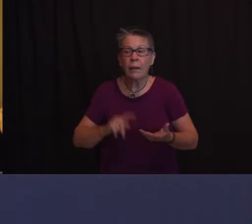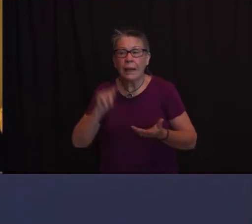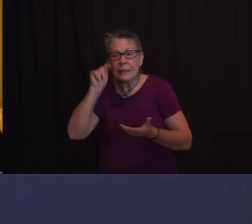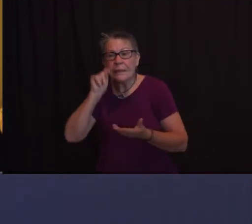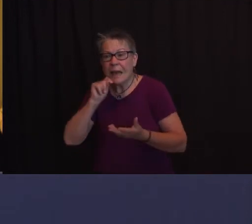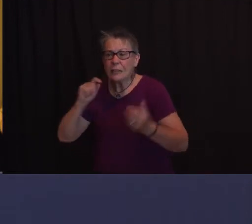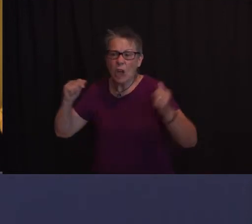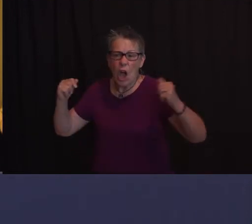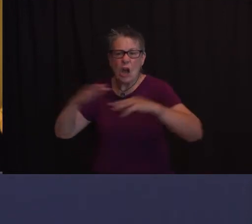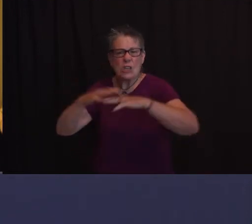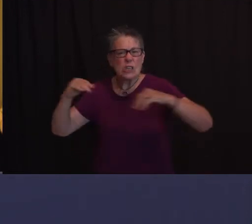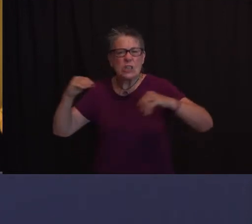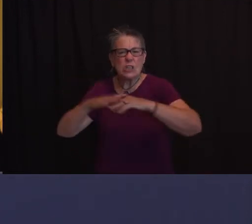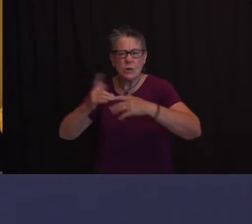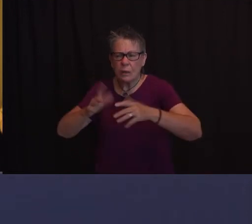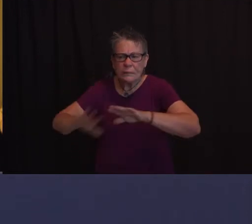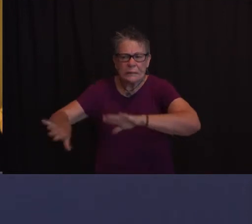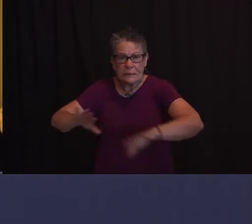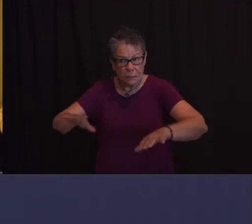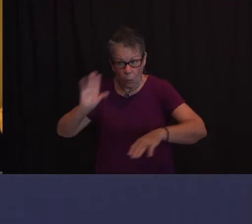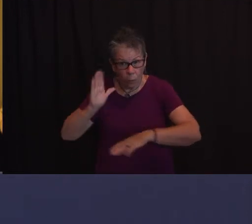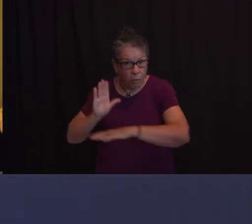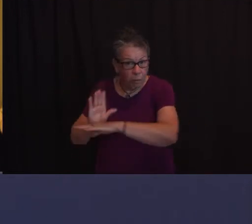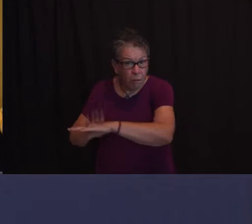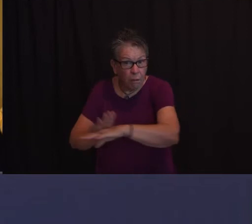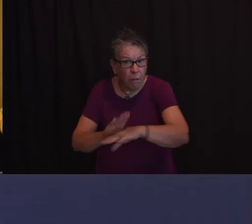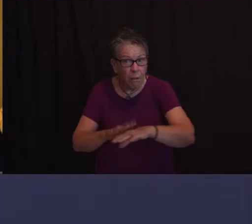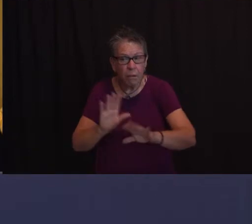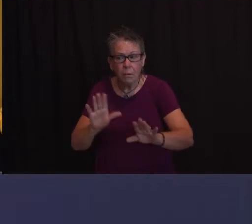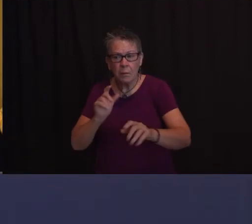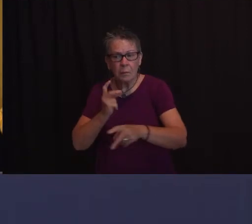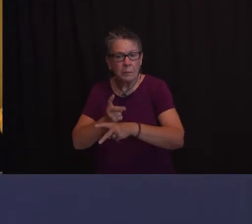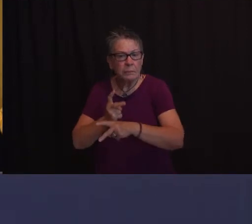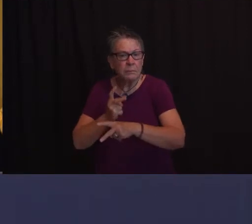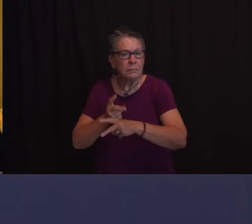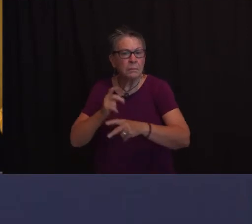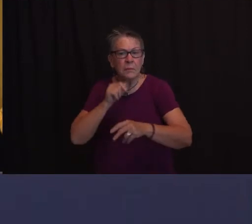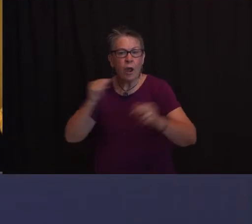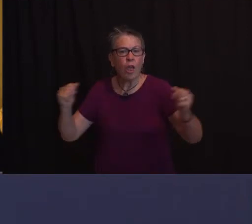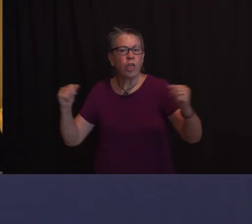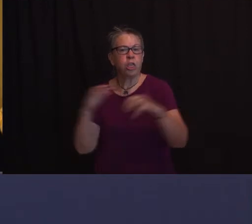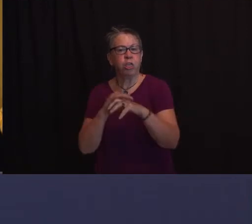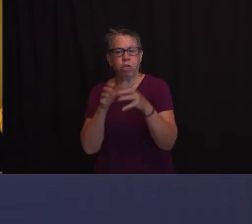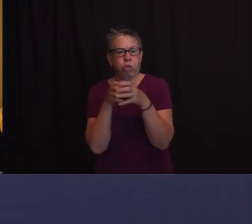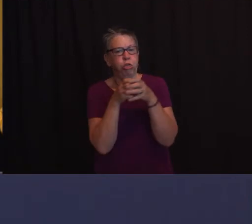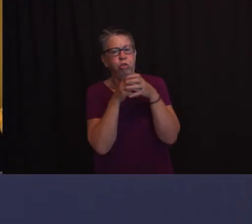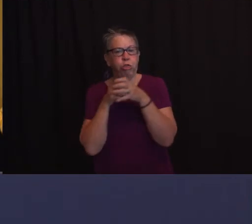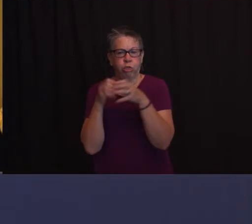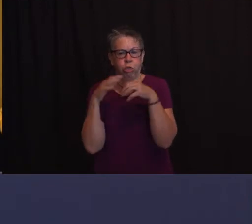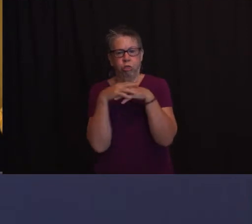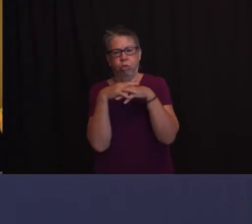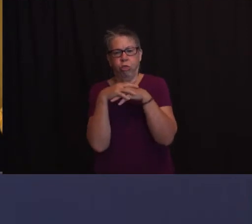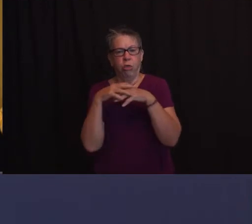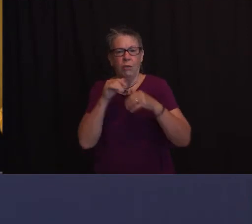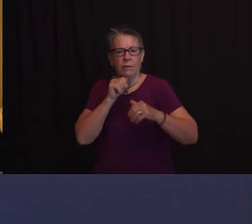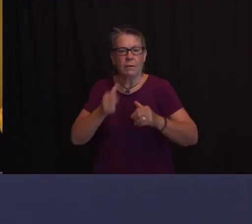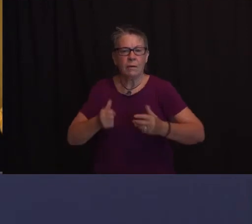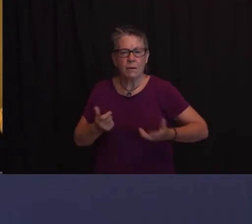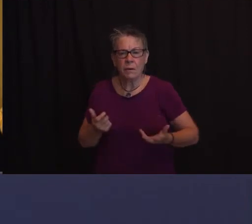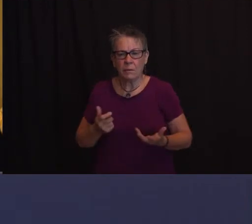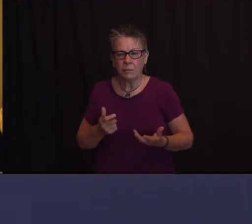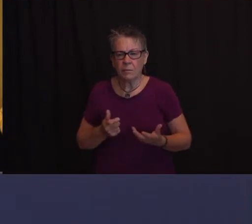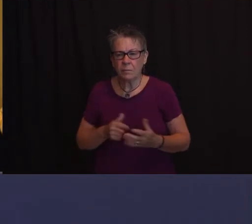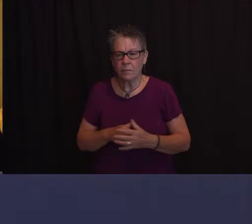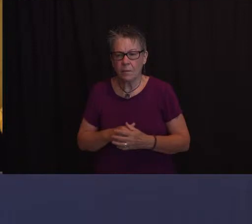go out on a limb here and say when we took off our masks on May 28th, I think we all knew that we were going to